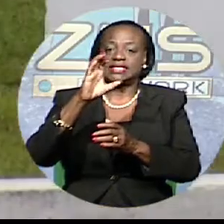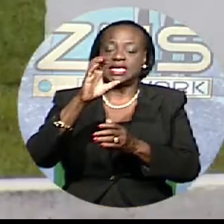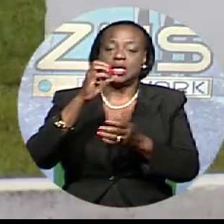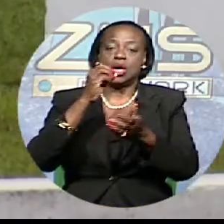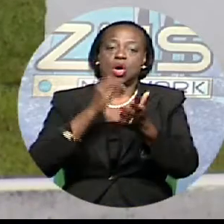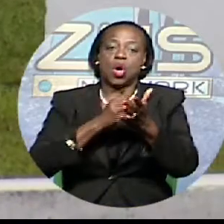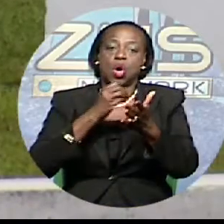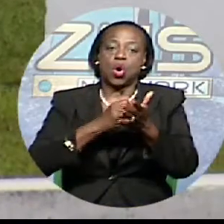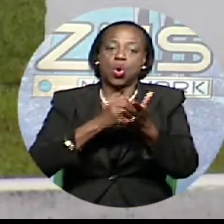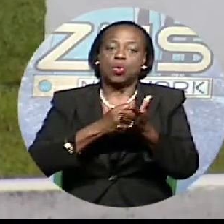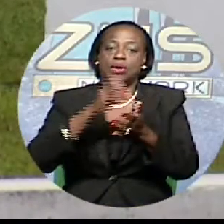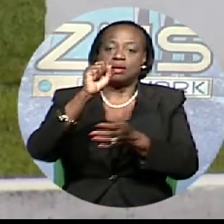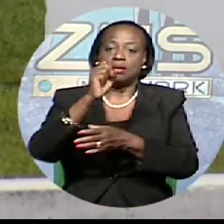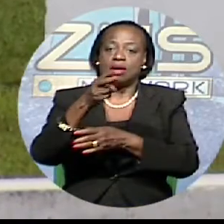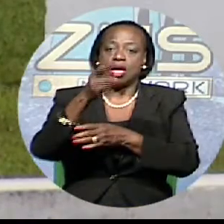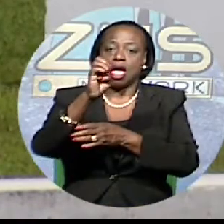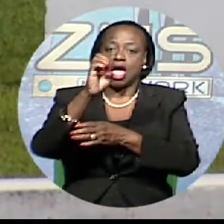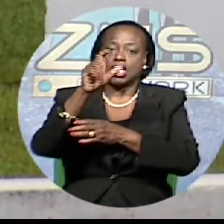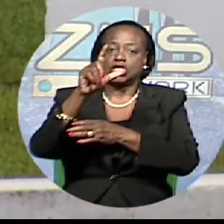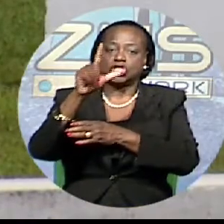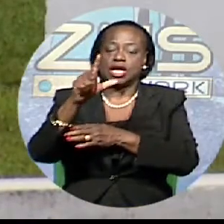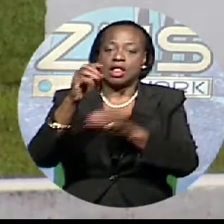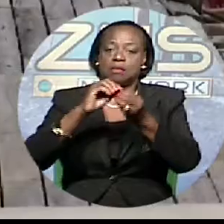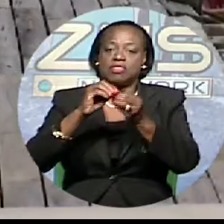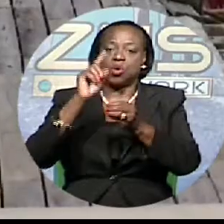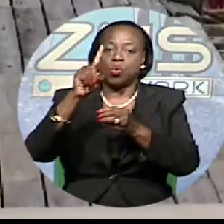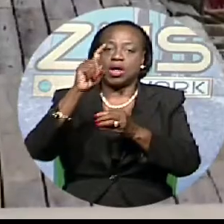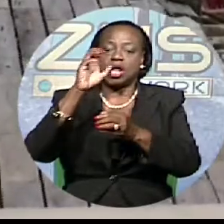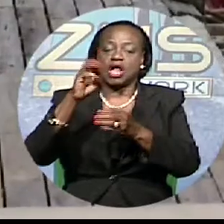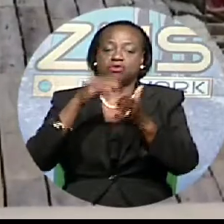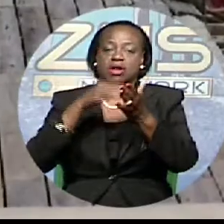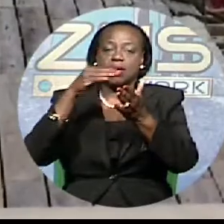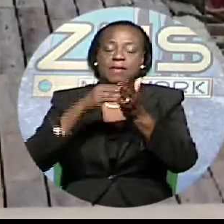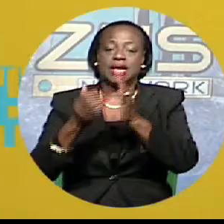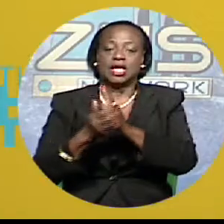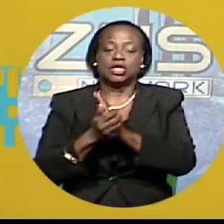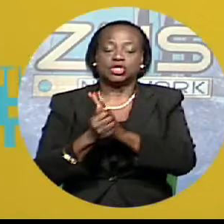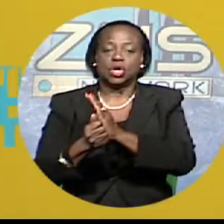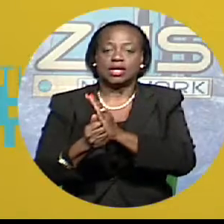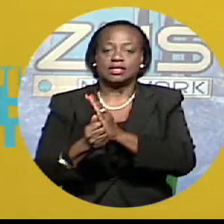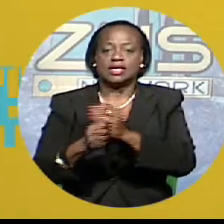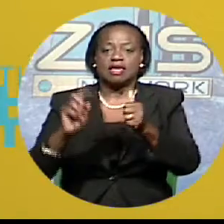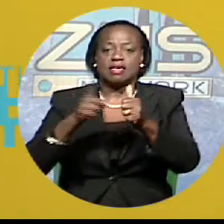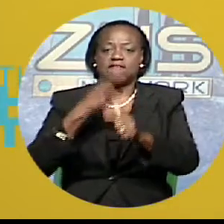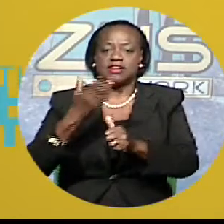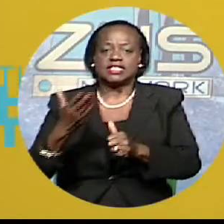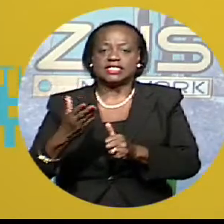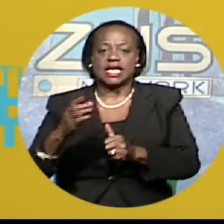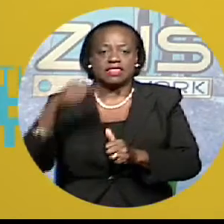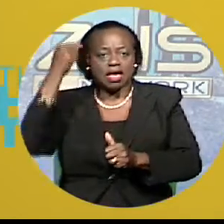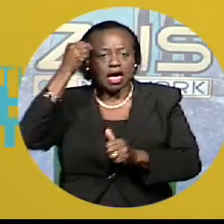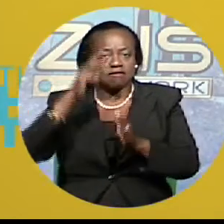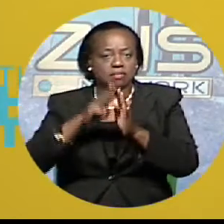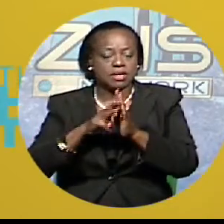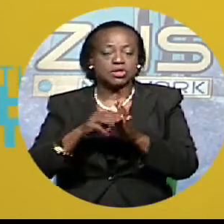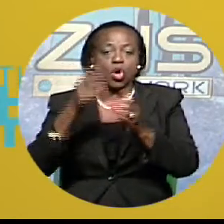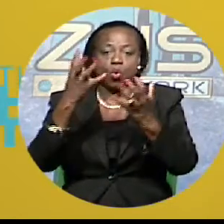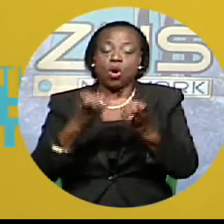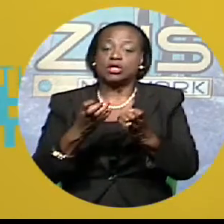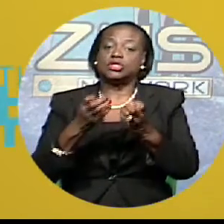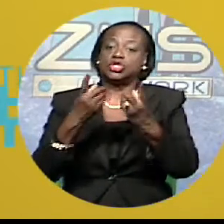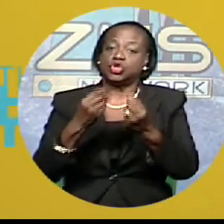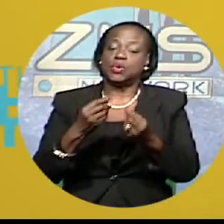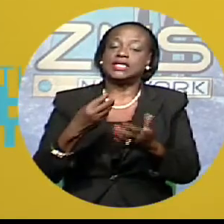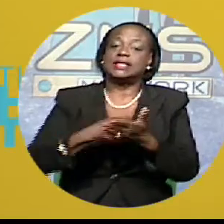West more than $120 million, a debt it hopes to get rid of. The first thing the government is looking at doing is paying off